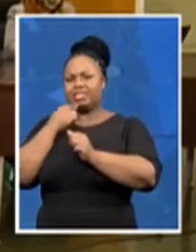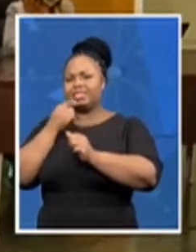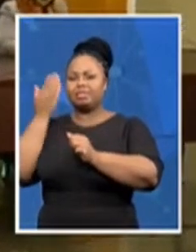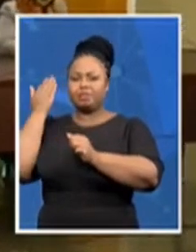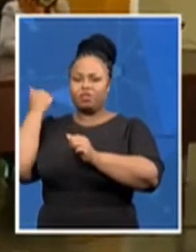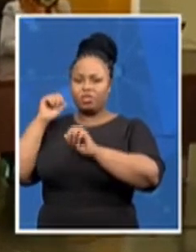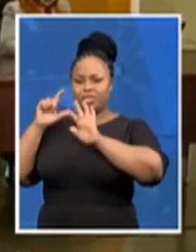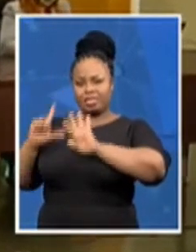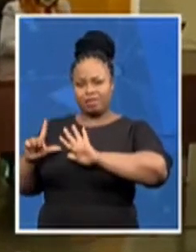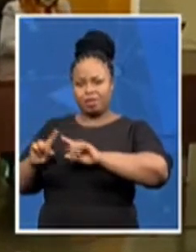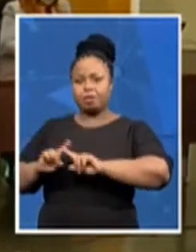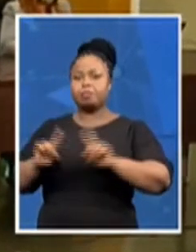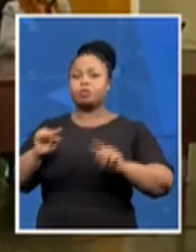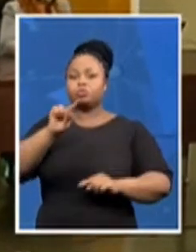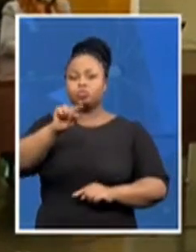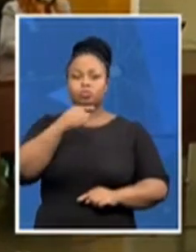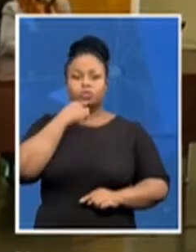number? Thank you.